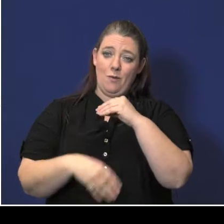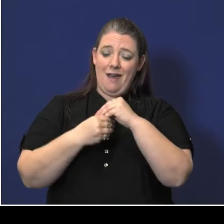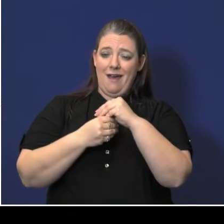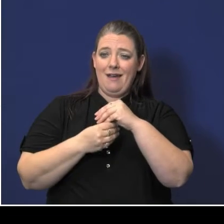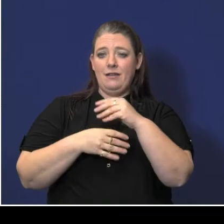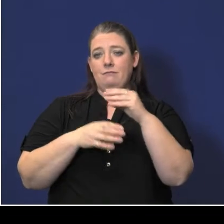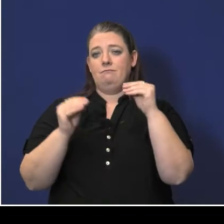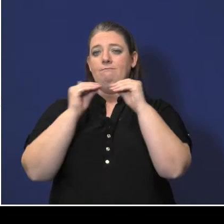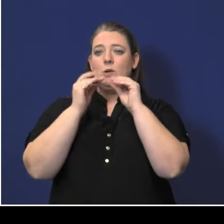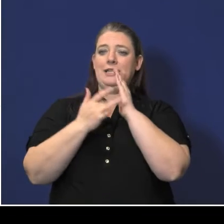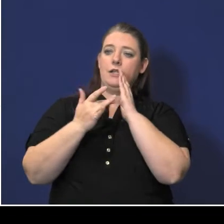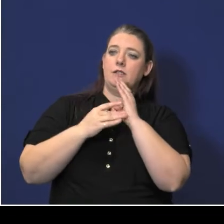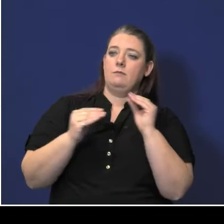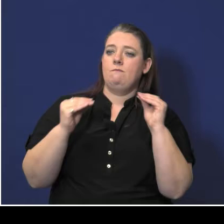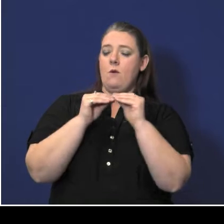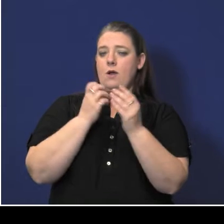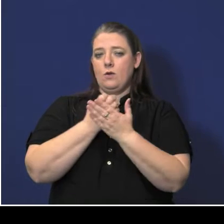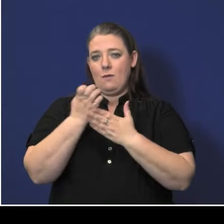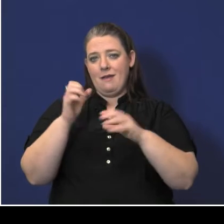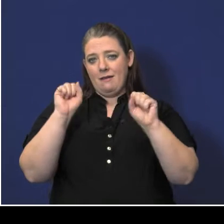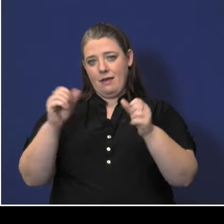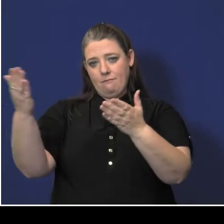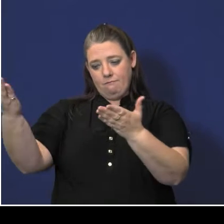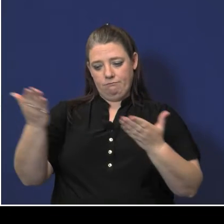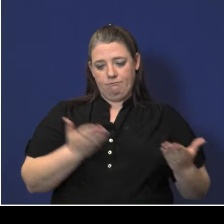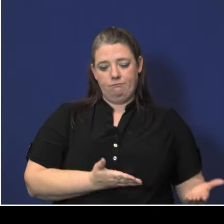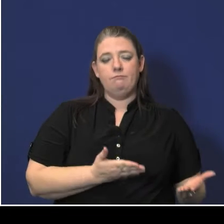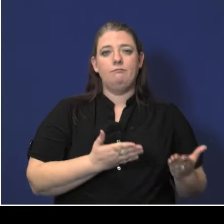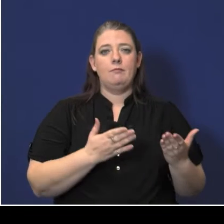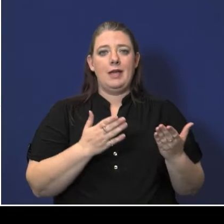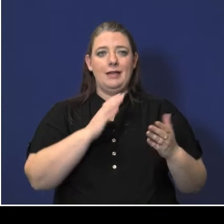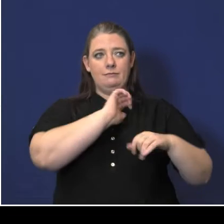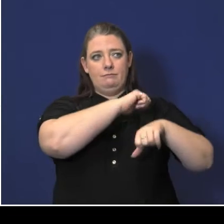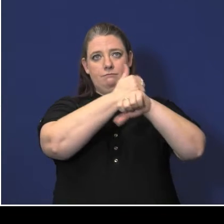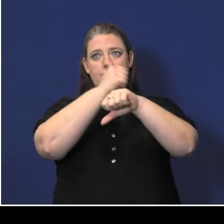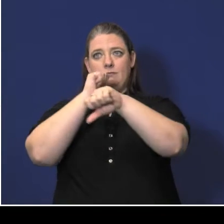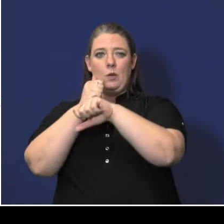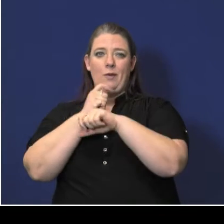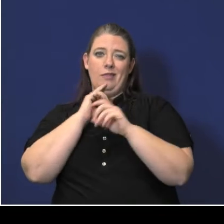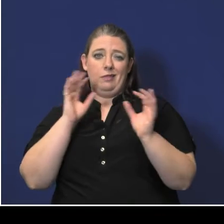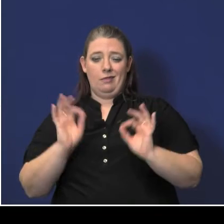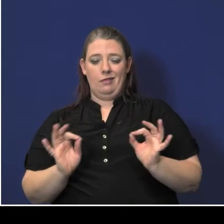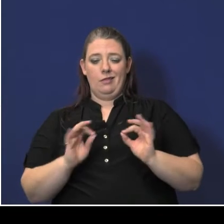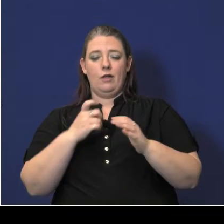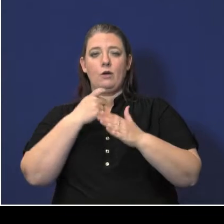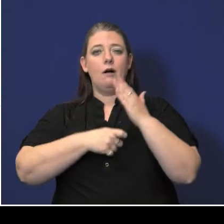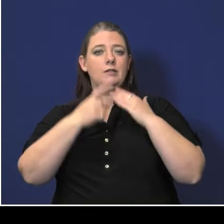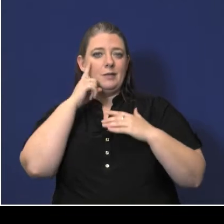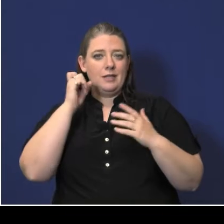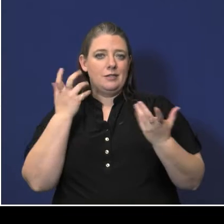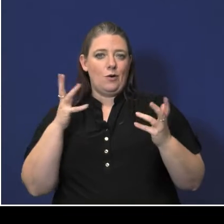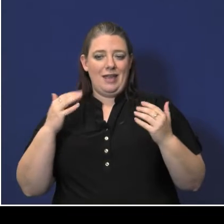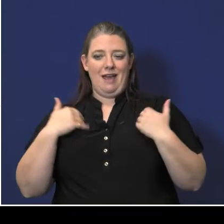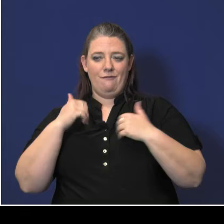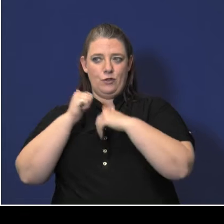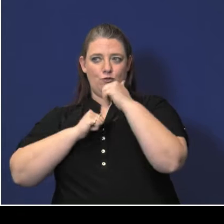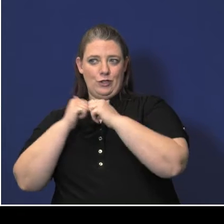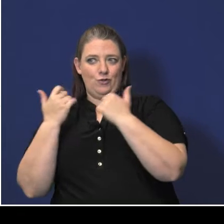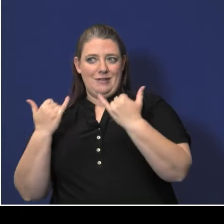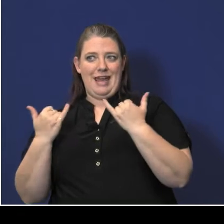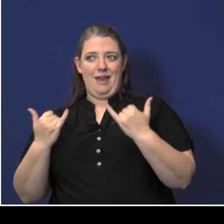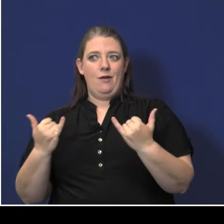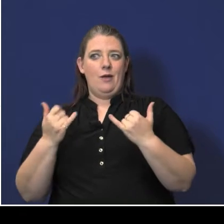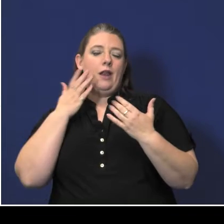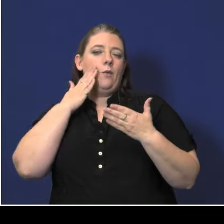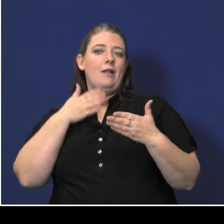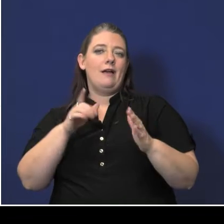technology, additional equipment, that it can be brought into this facility with minimal cost, because we'll do the infrastructure only now, and that would allow